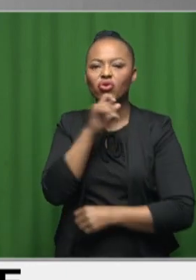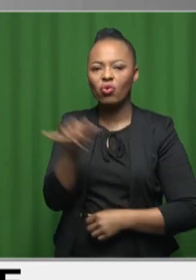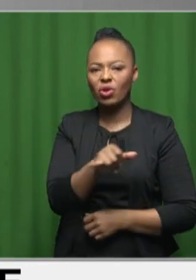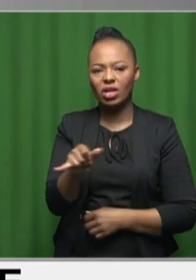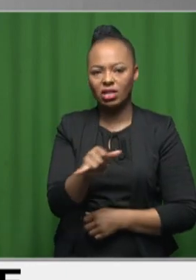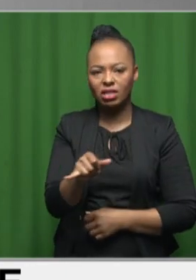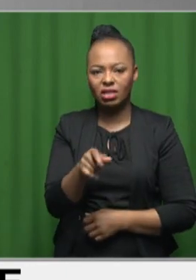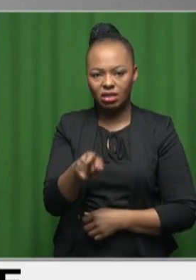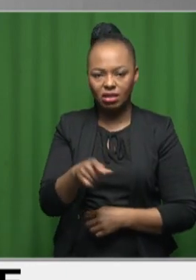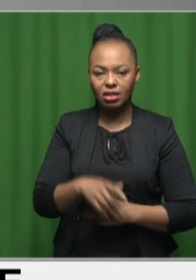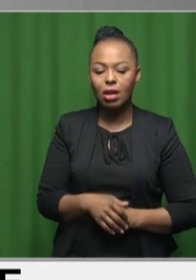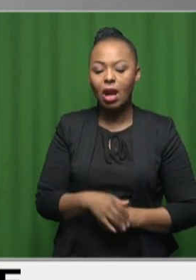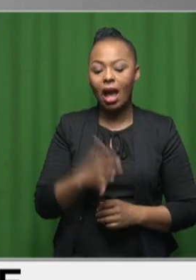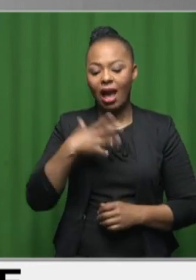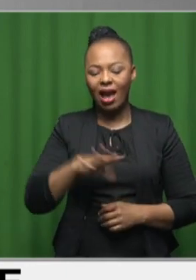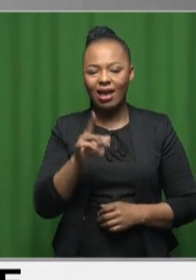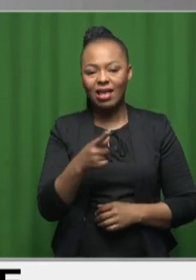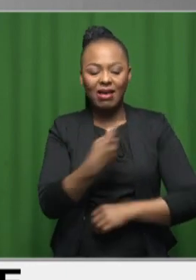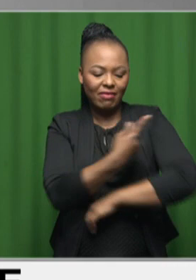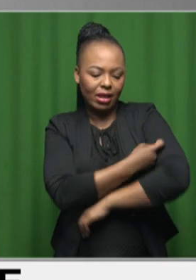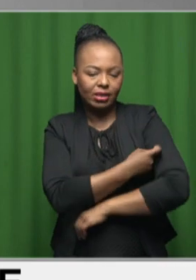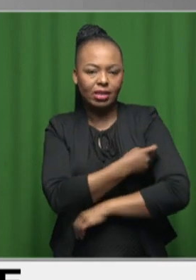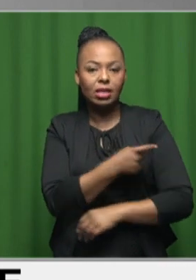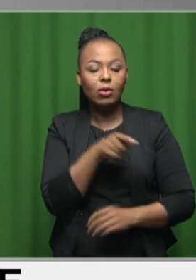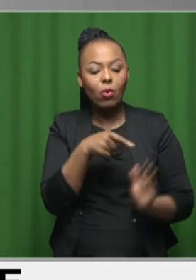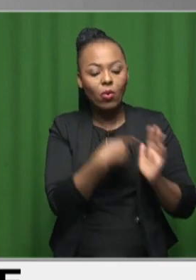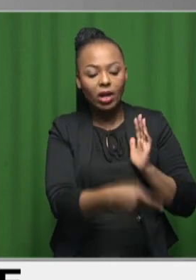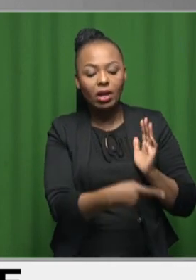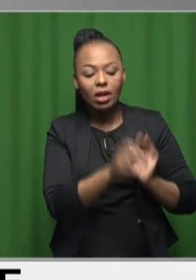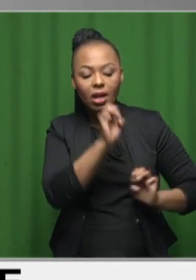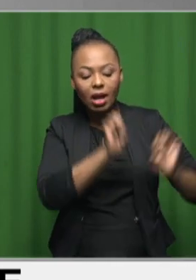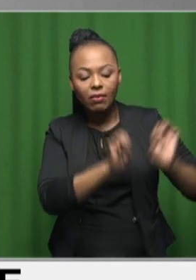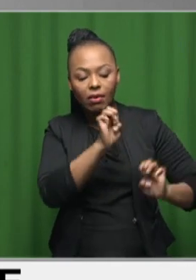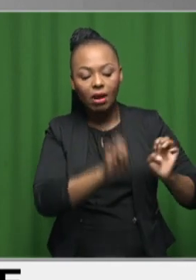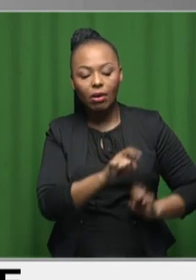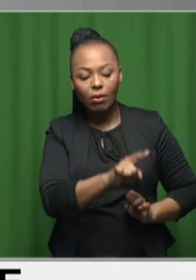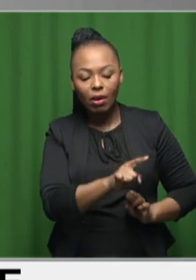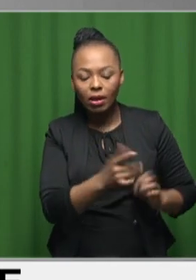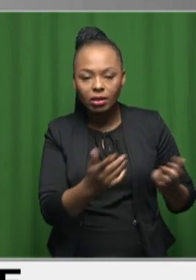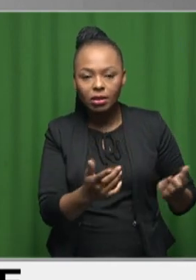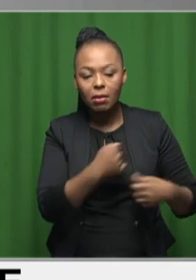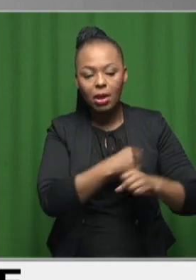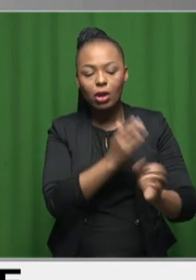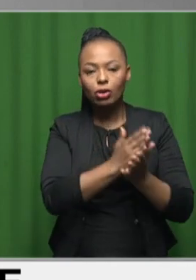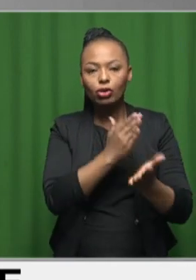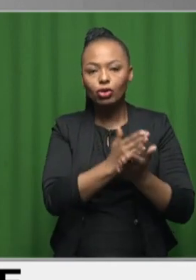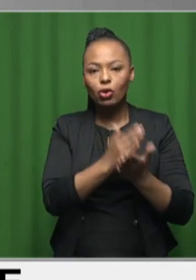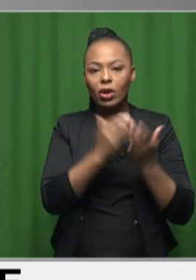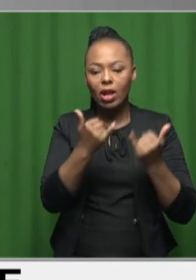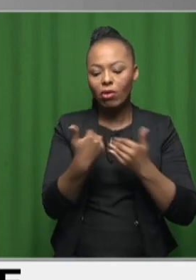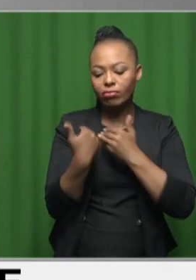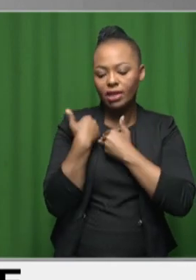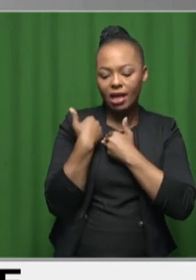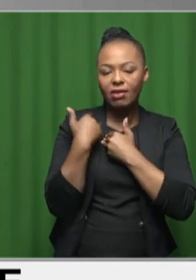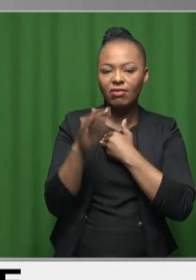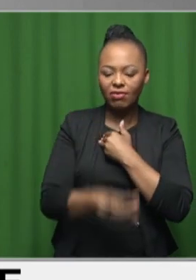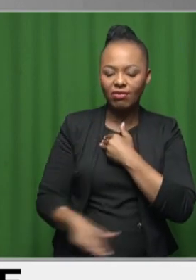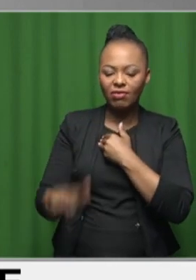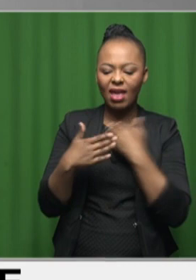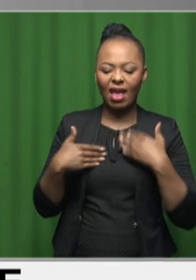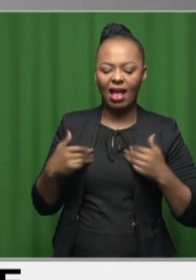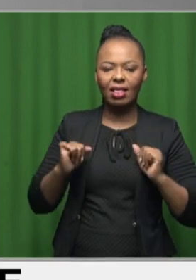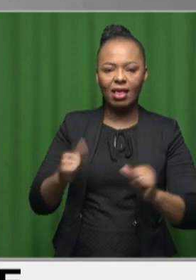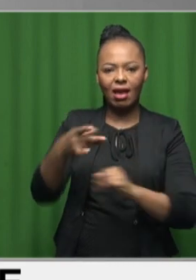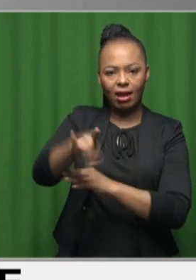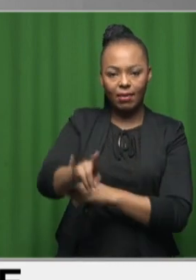of this week to ensure that there is the securing of the animal head health in